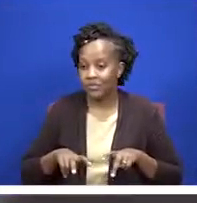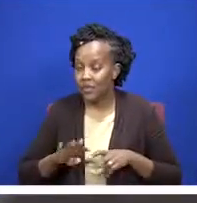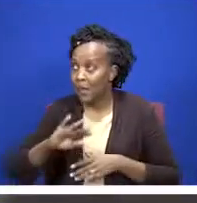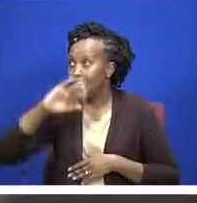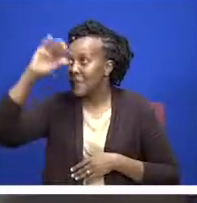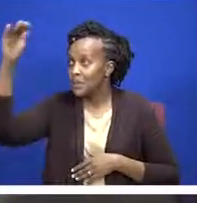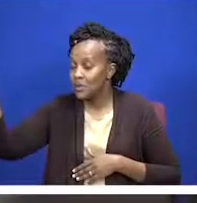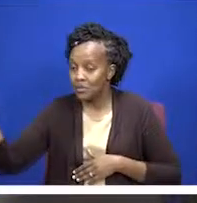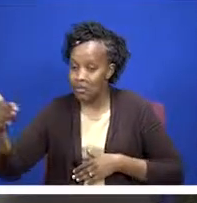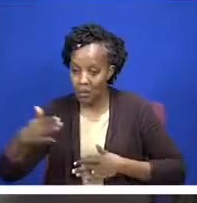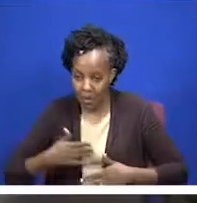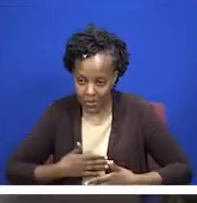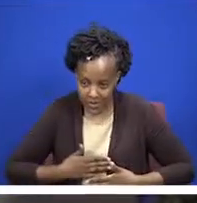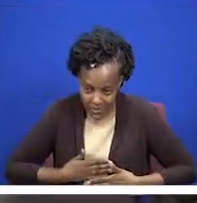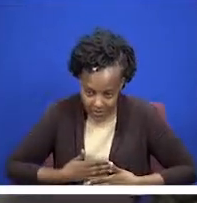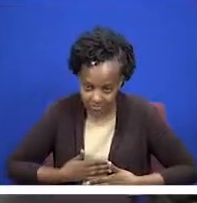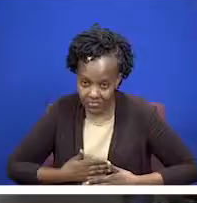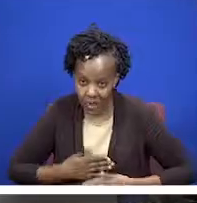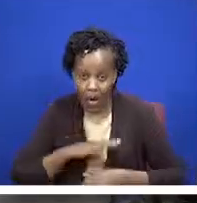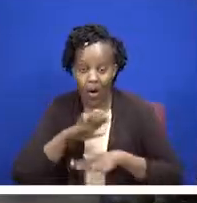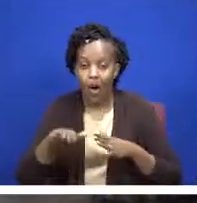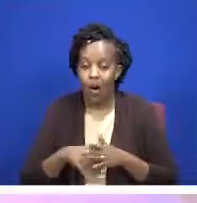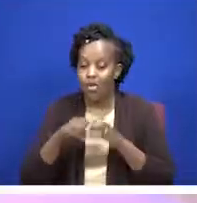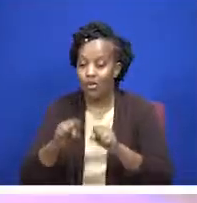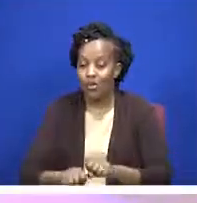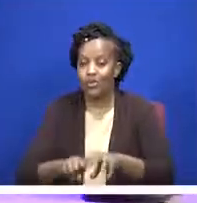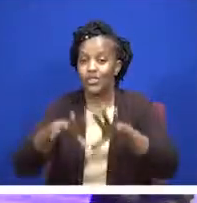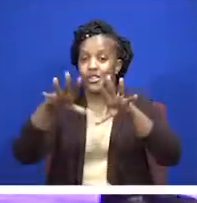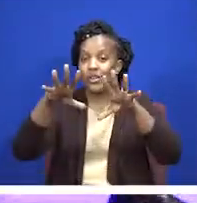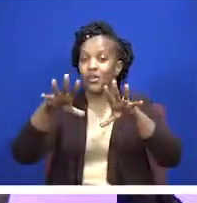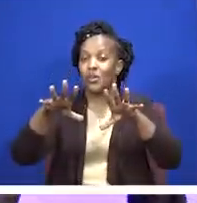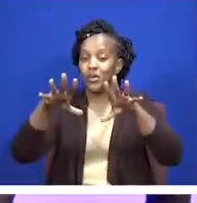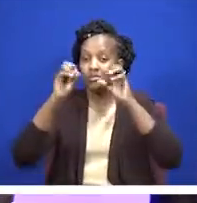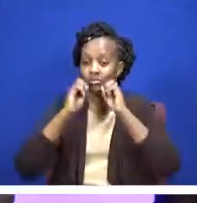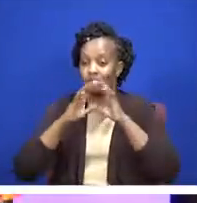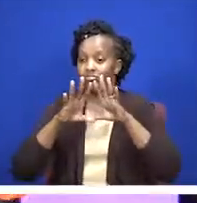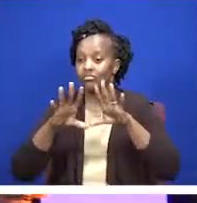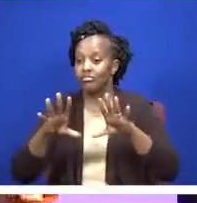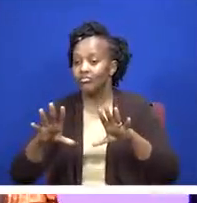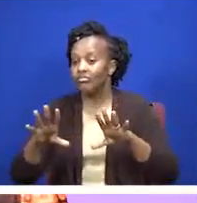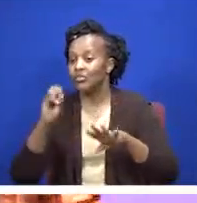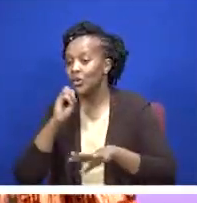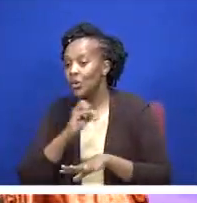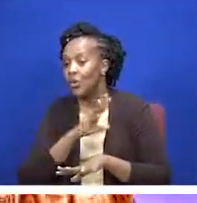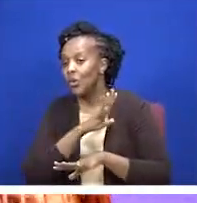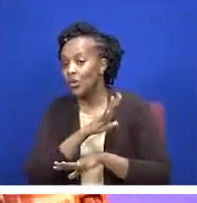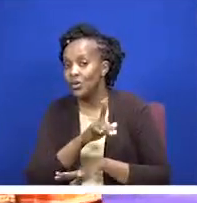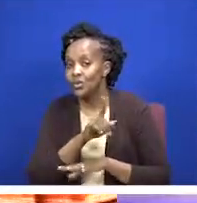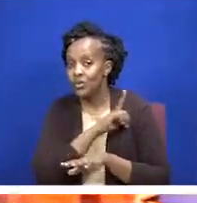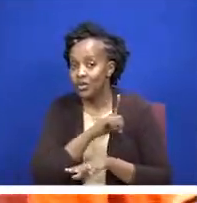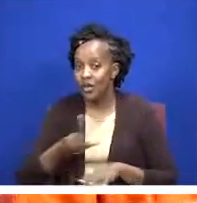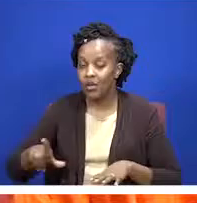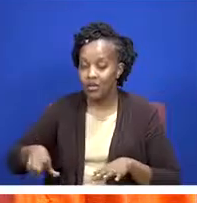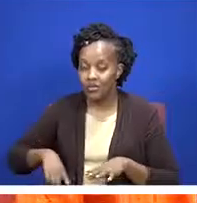Mountains bow down, every ocean roars to the Lord of hosts.